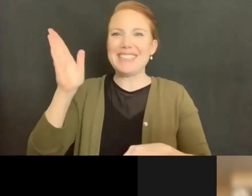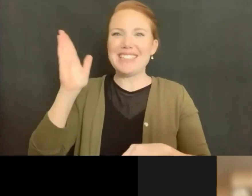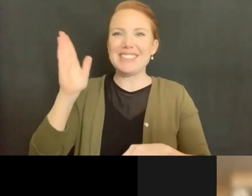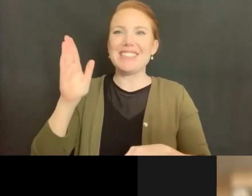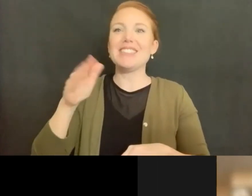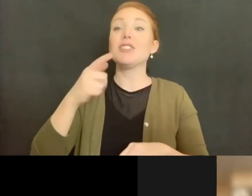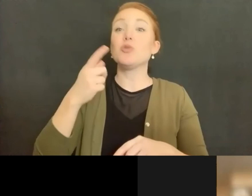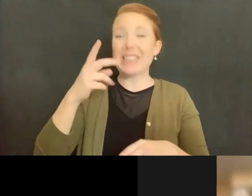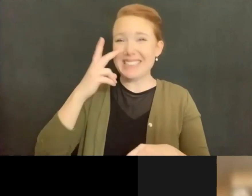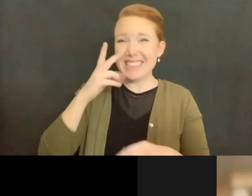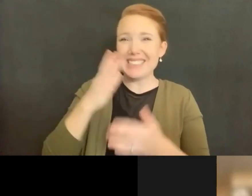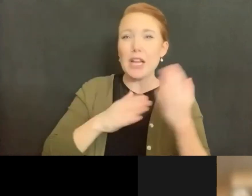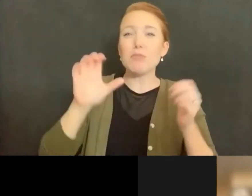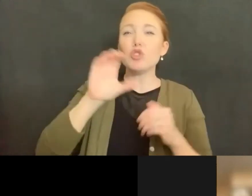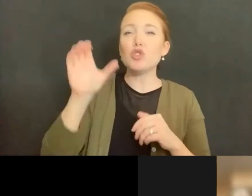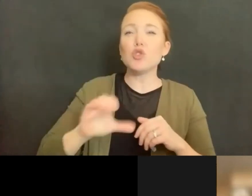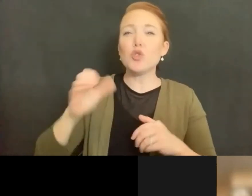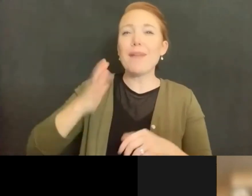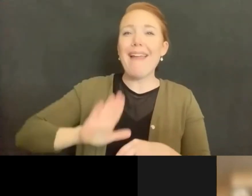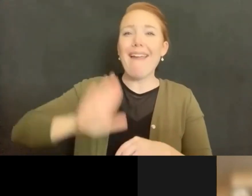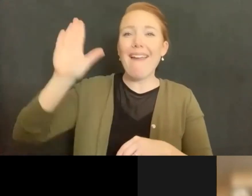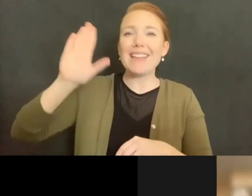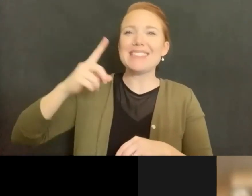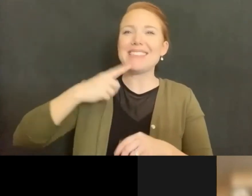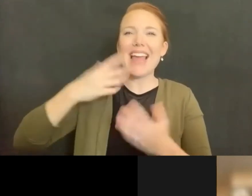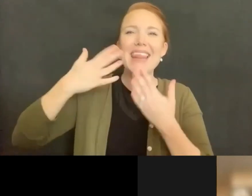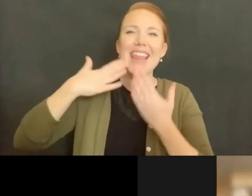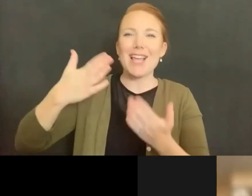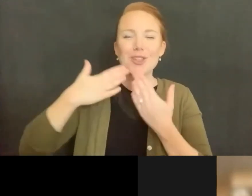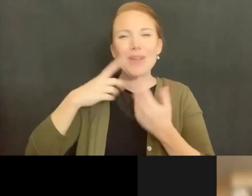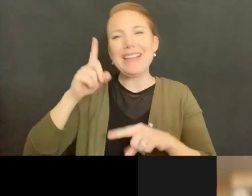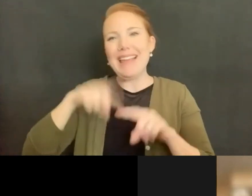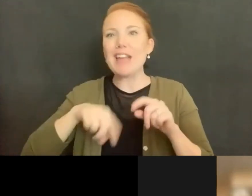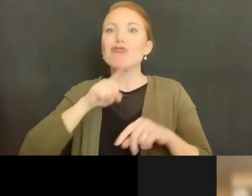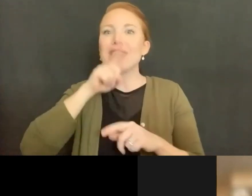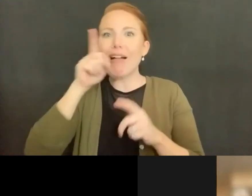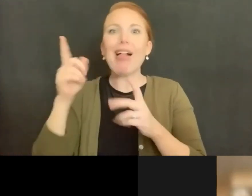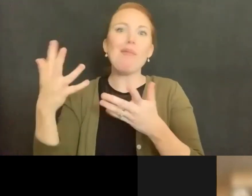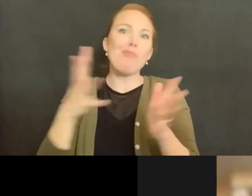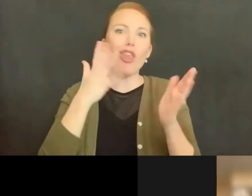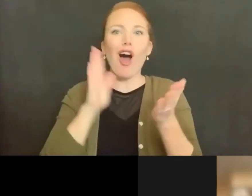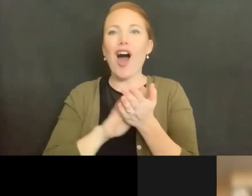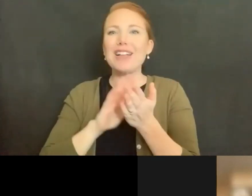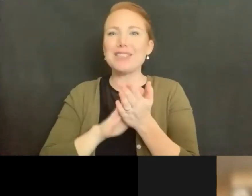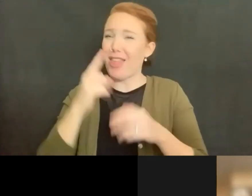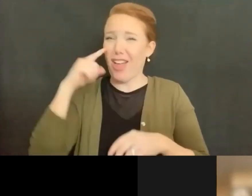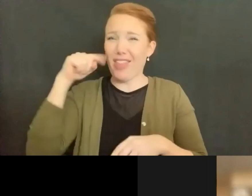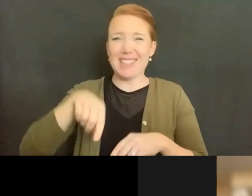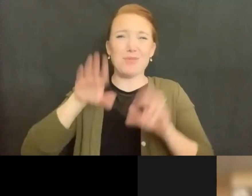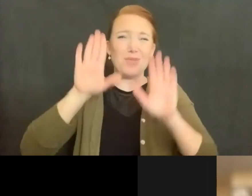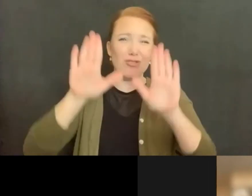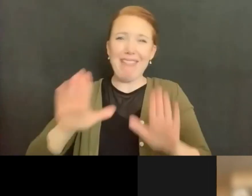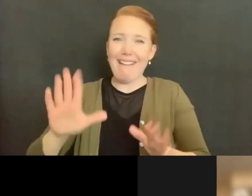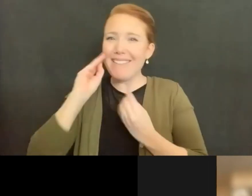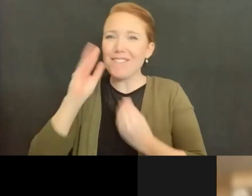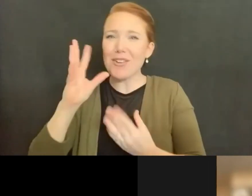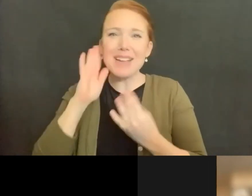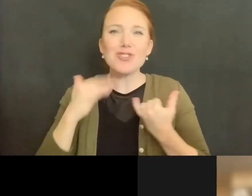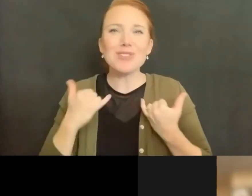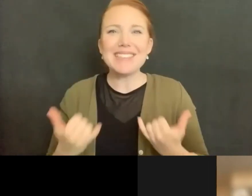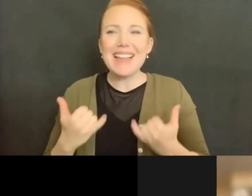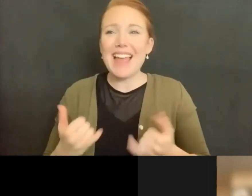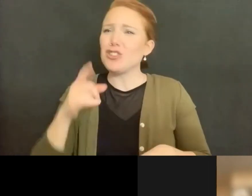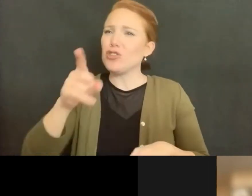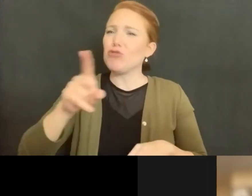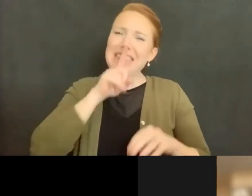Zoom hands to say thank you? We can't do a real applause here, but how about some Zoom hands? I thought this was great information. You really laid